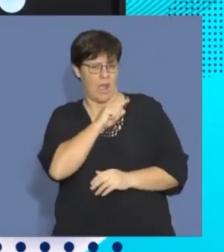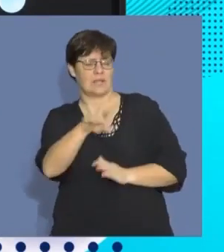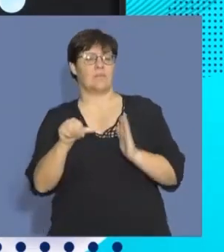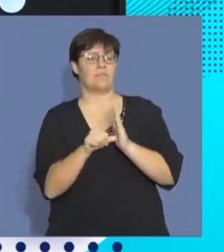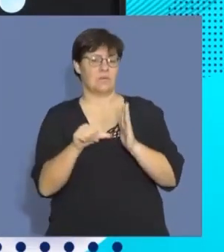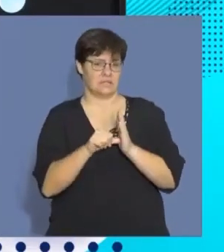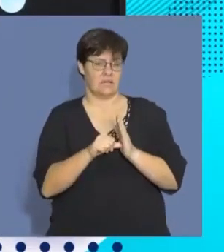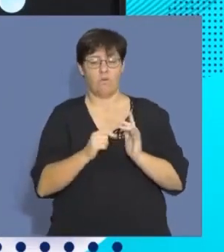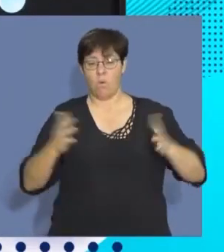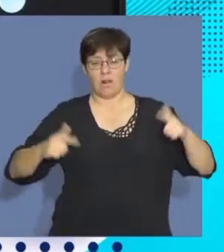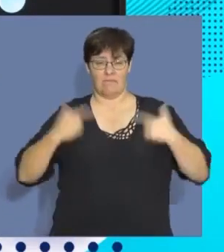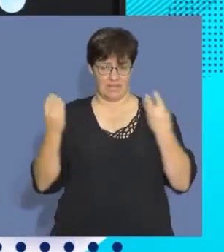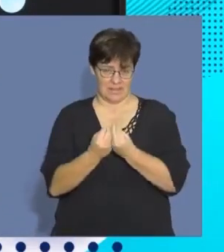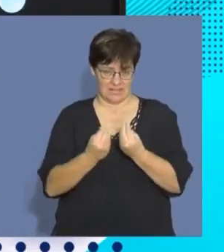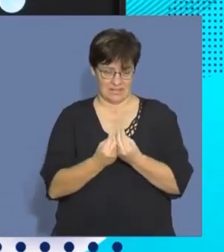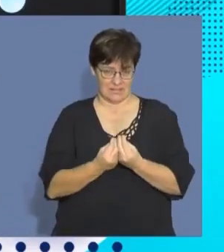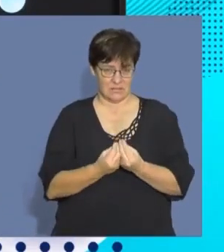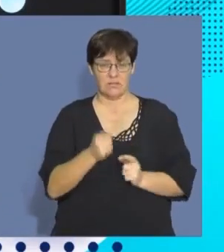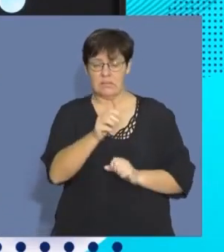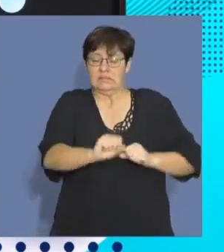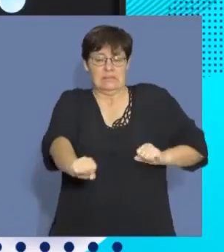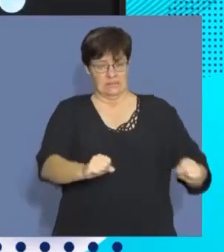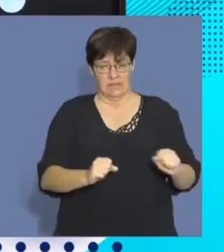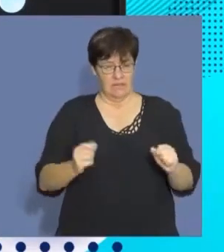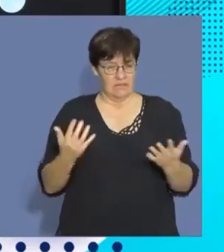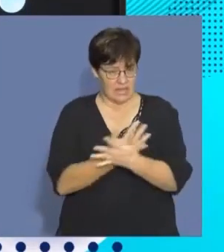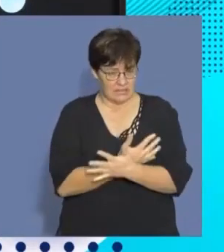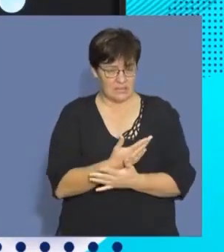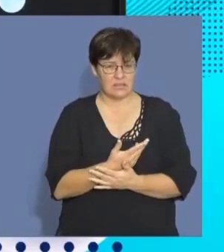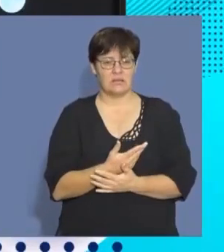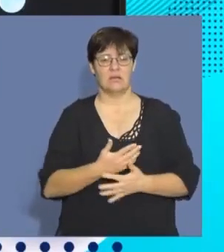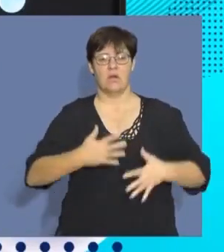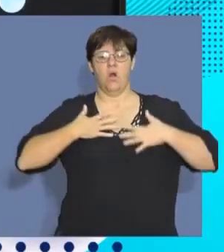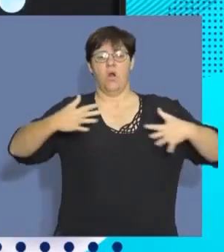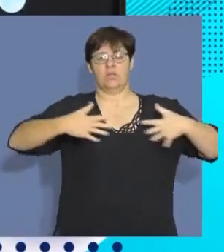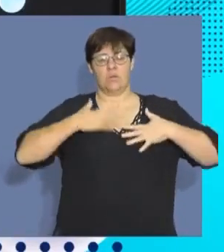component of all living organisms. So have a little stretch break, get some oxygen into the